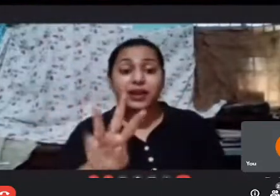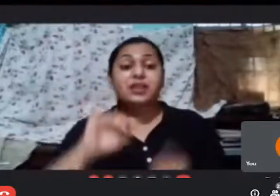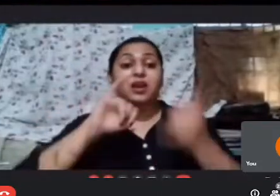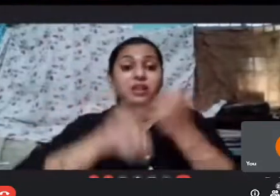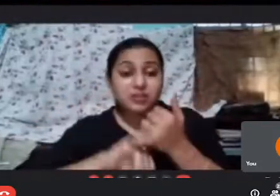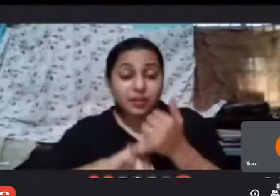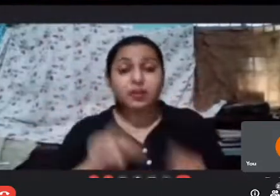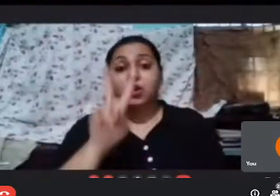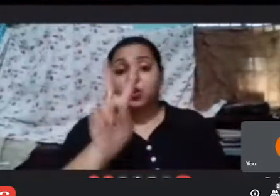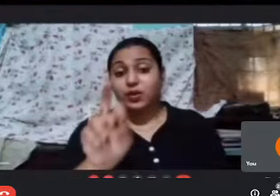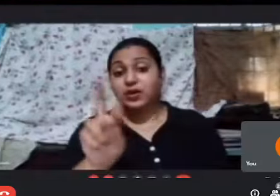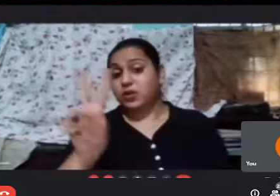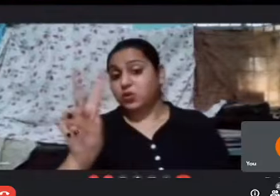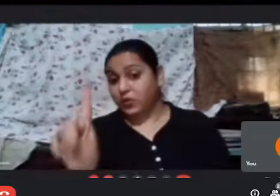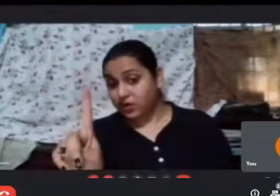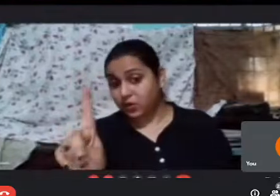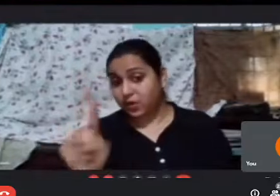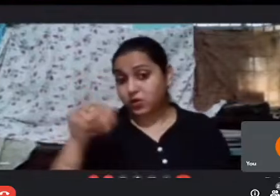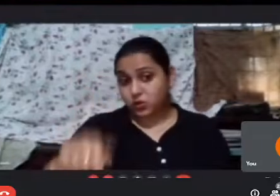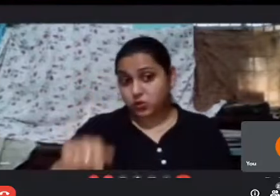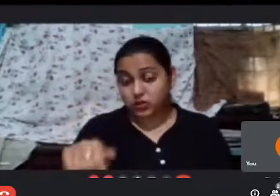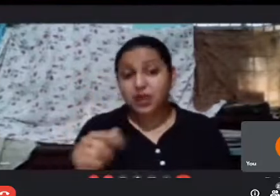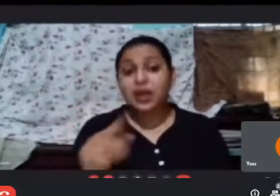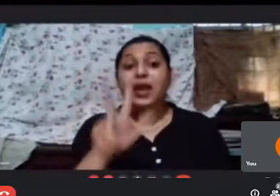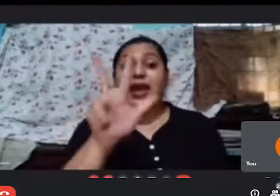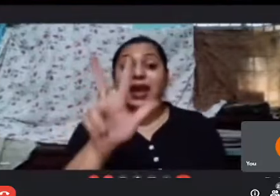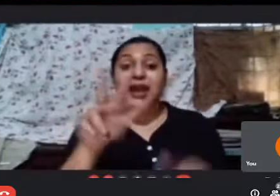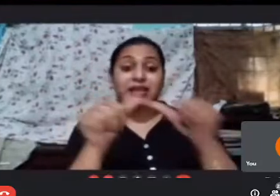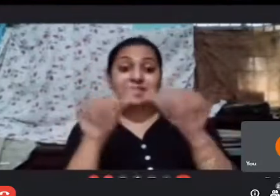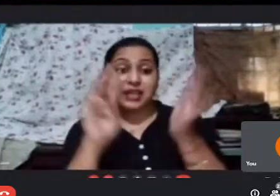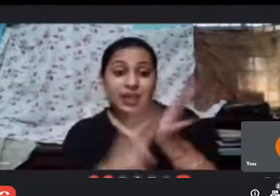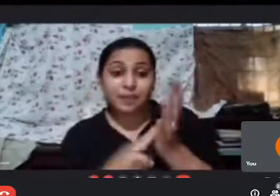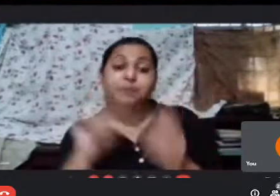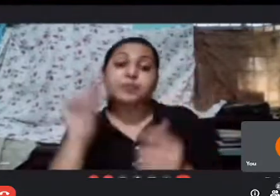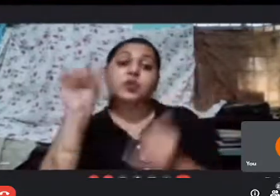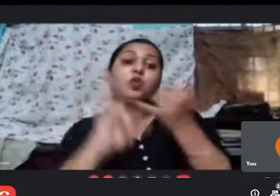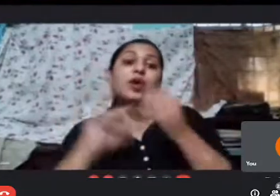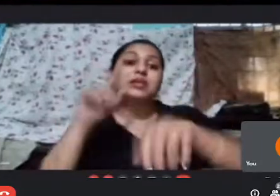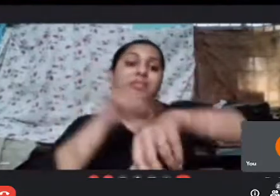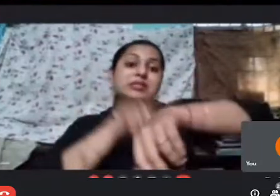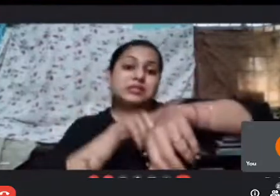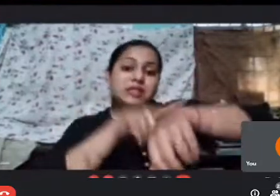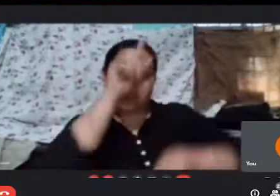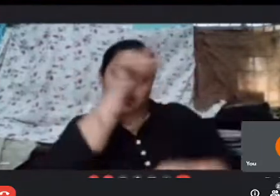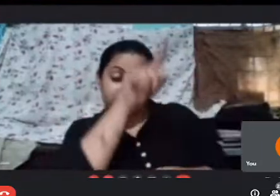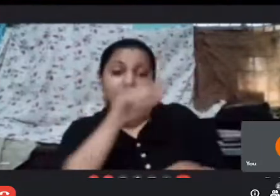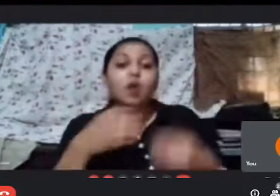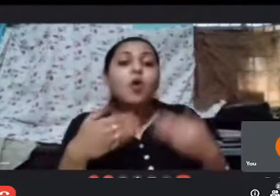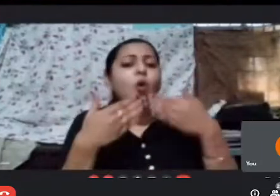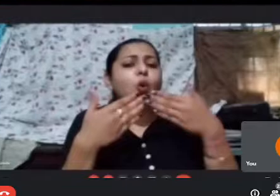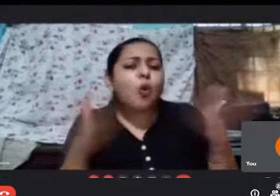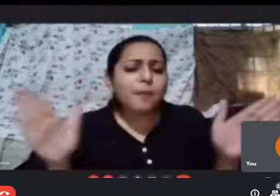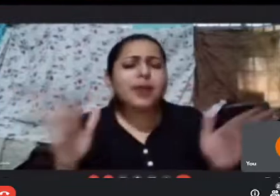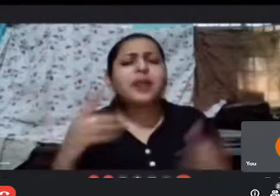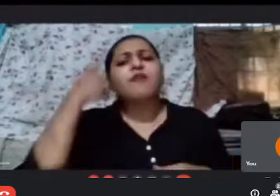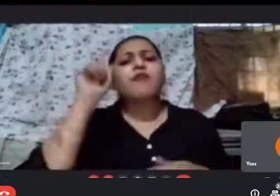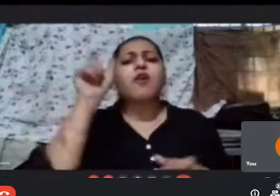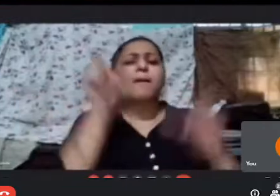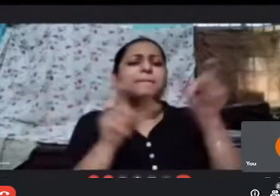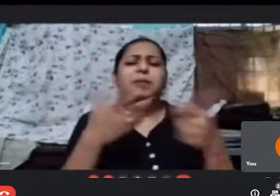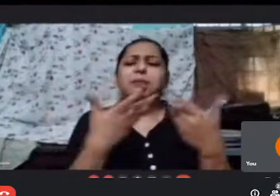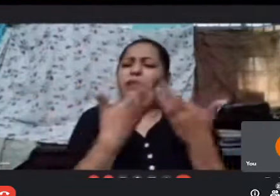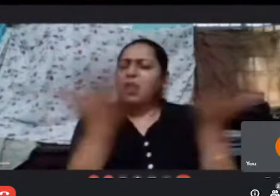at 8 a.m. USA time, with an open invitation to the public to join the